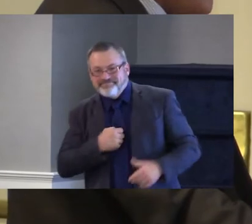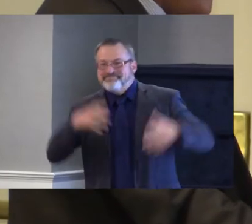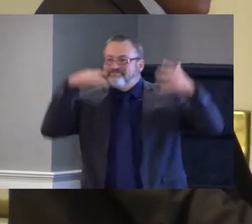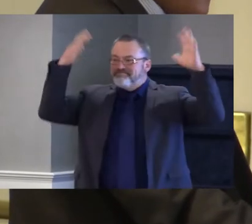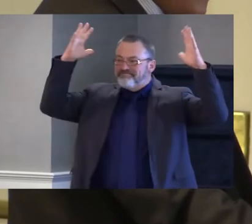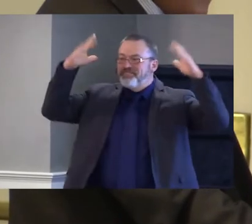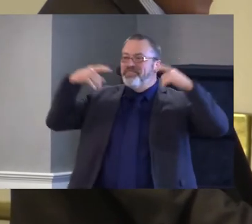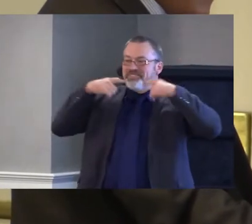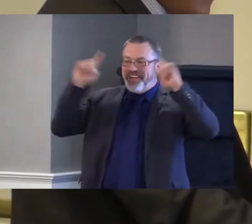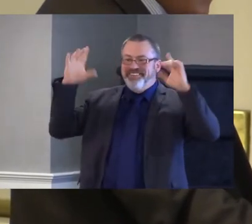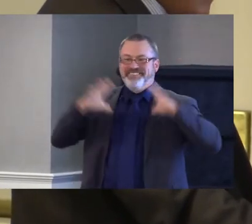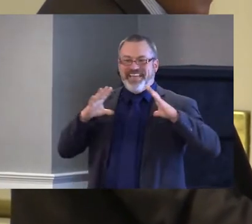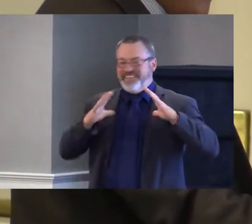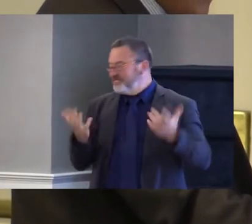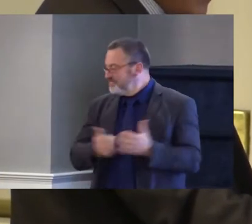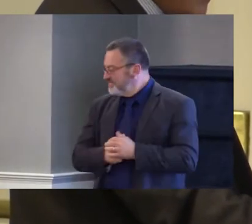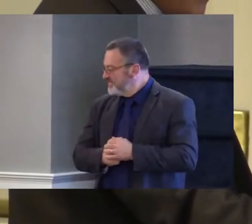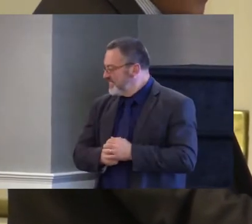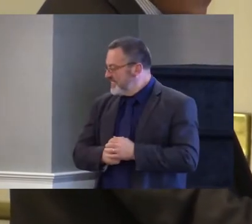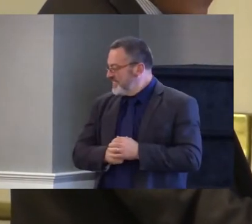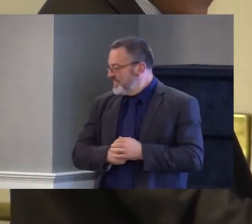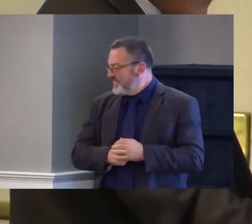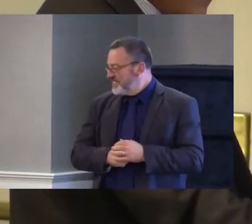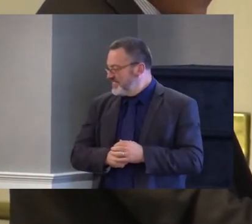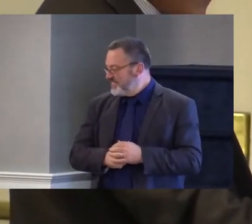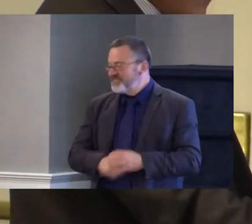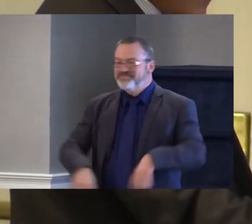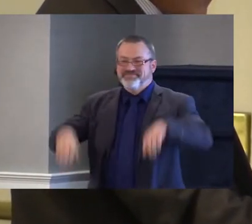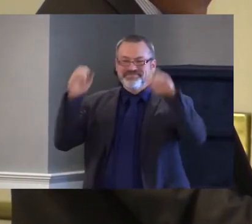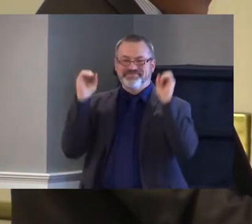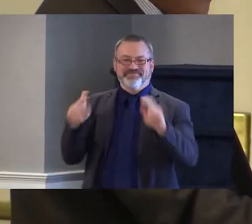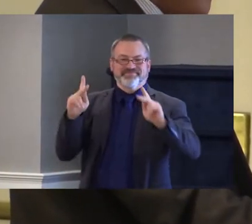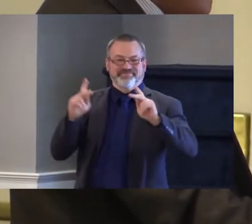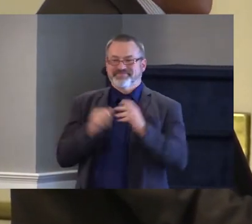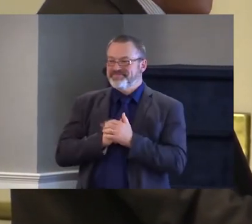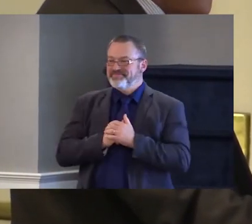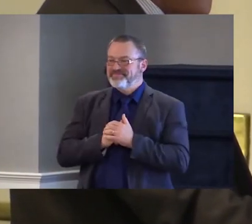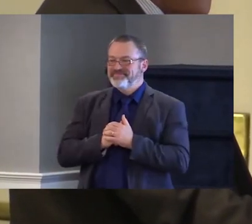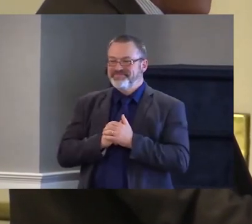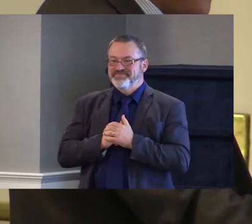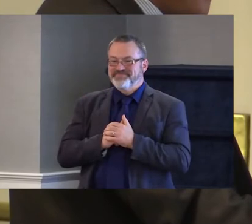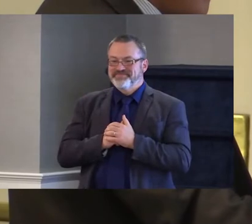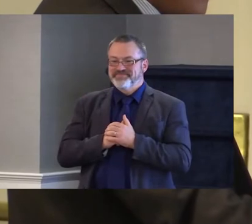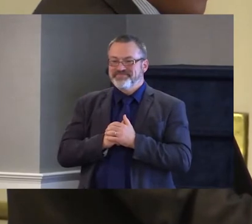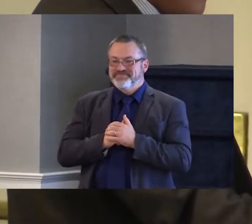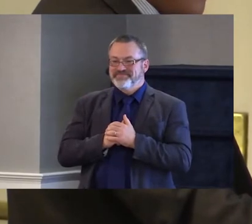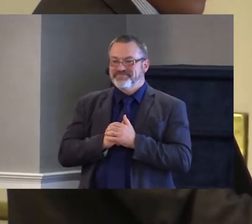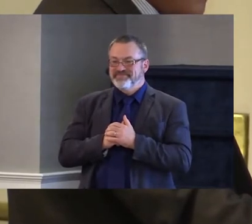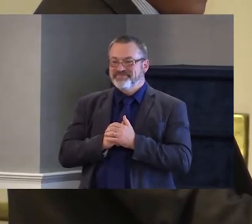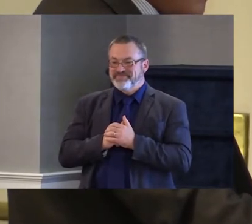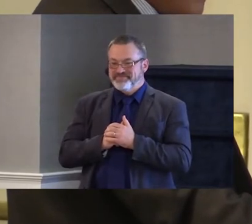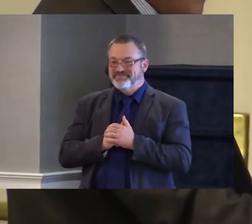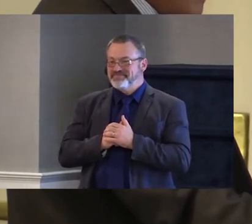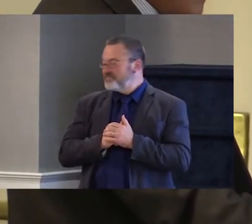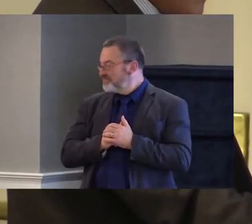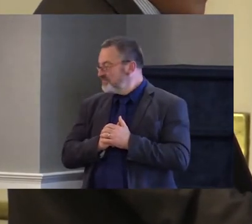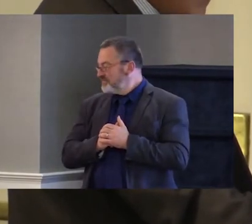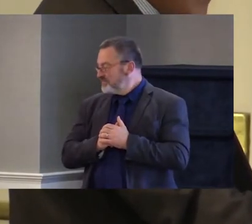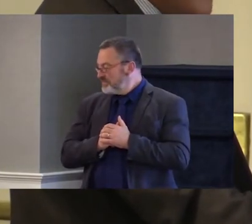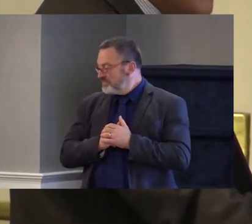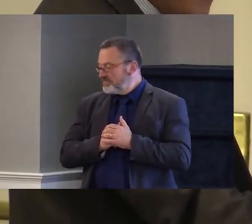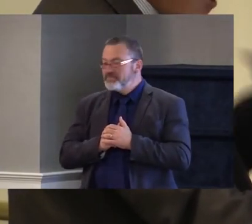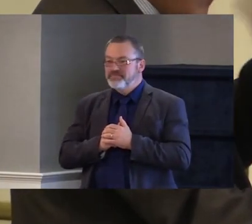we go. Maybe move it just a little higher. A little bit? Yeah. Okay. I guess mic stands aren't very